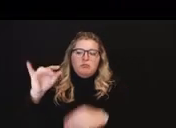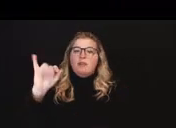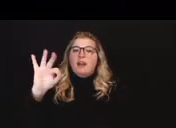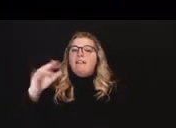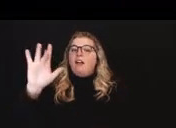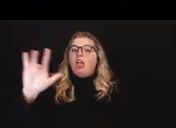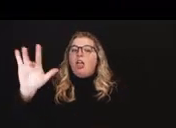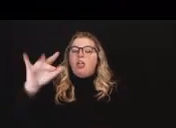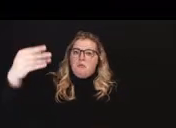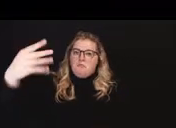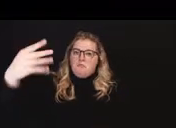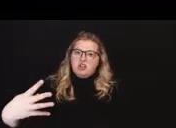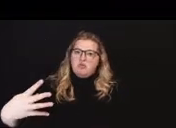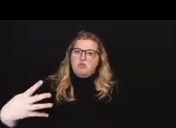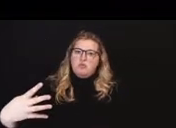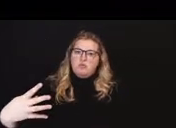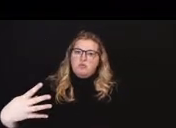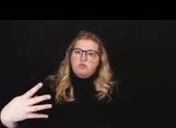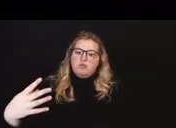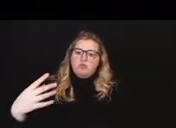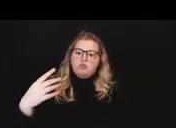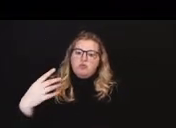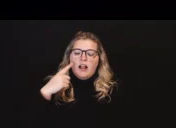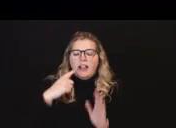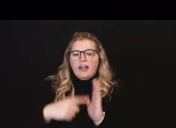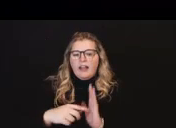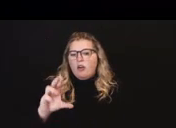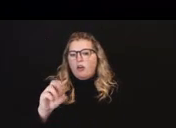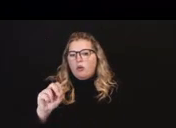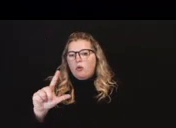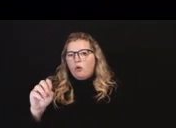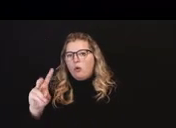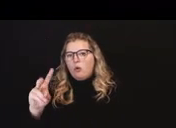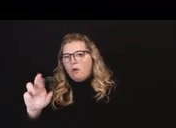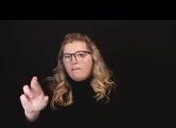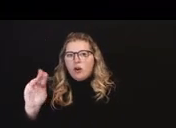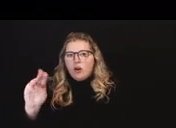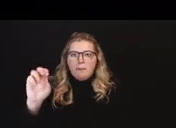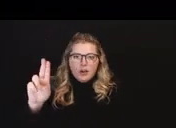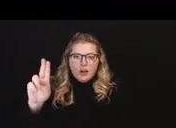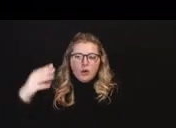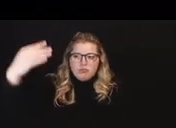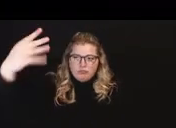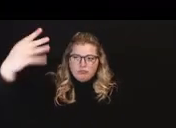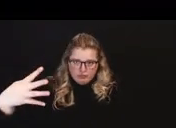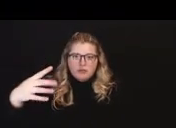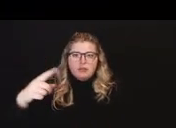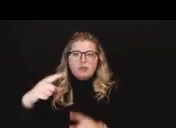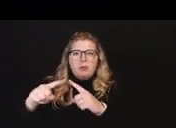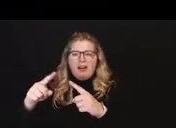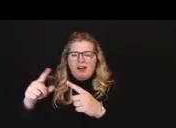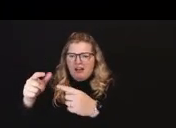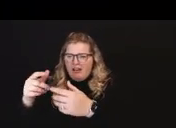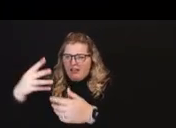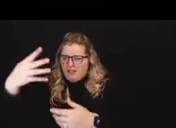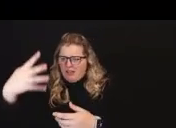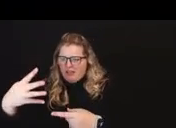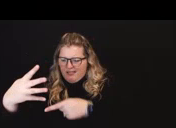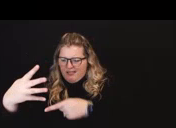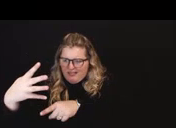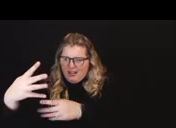a rollover or menu at the top of the page, but you want to access the content under that menu. How do you get